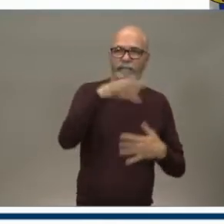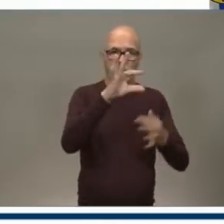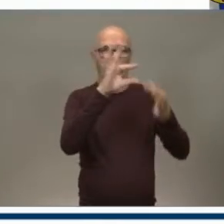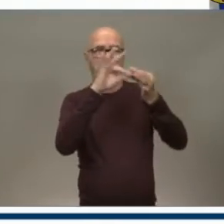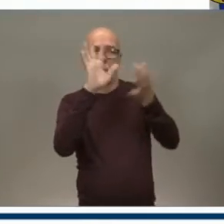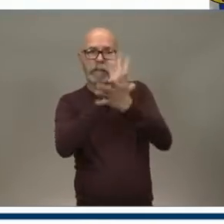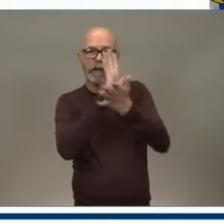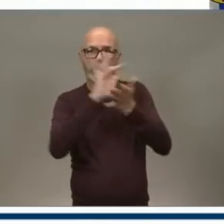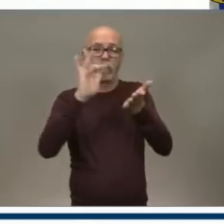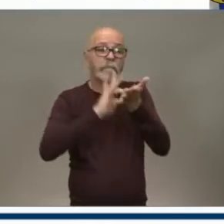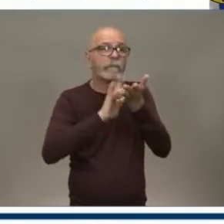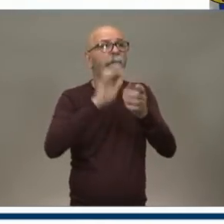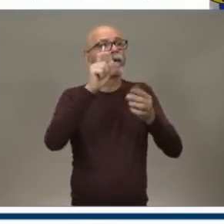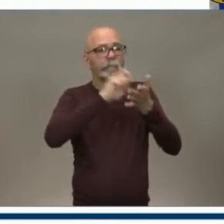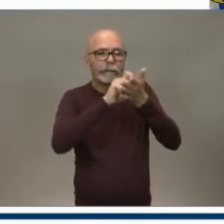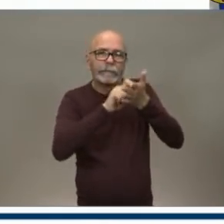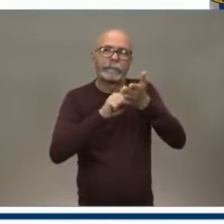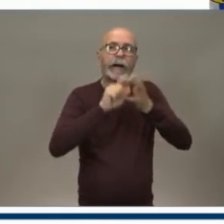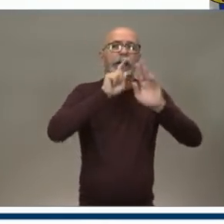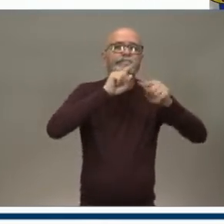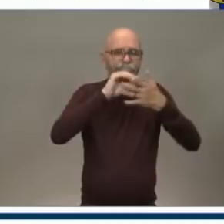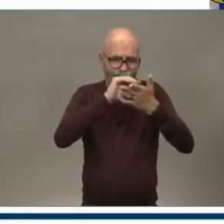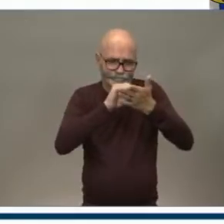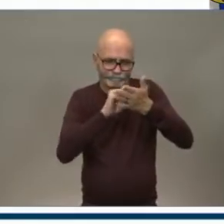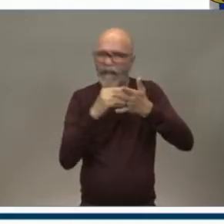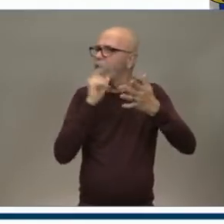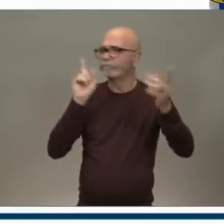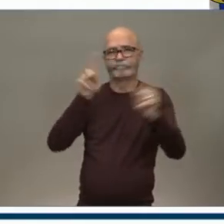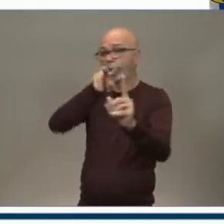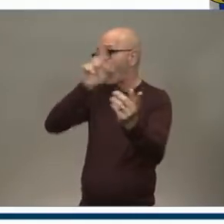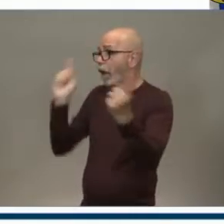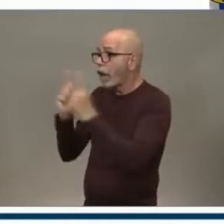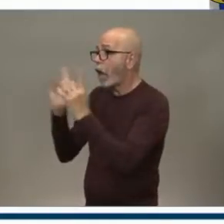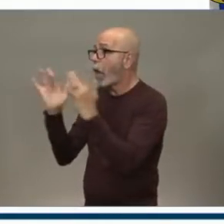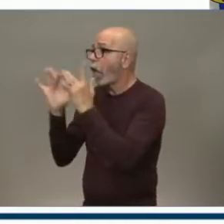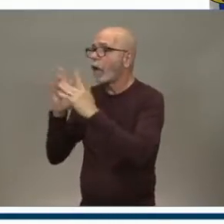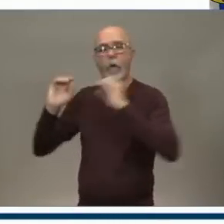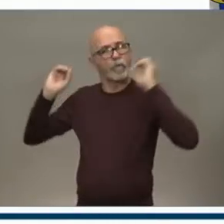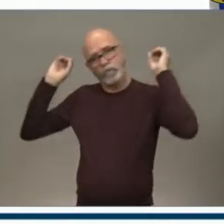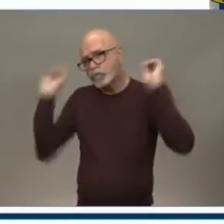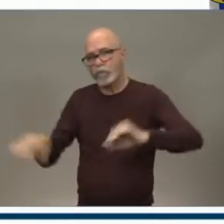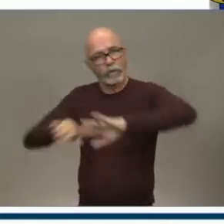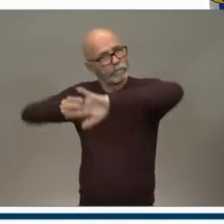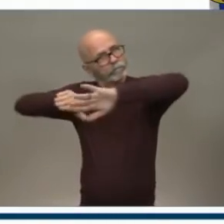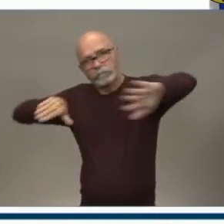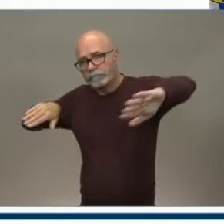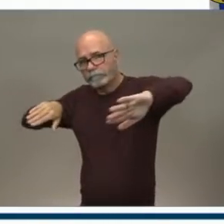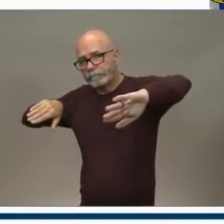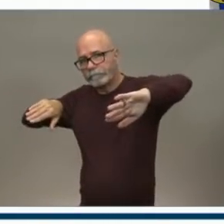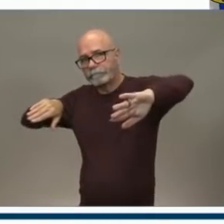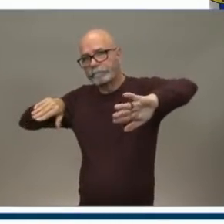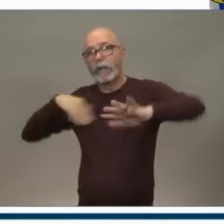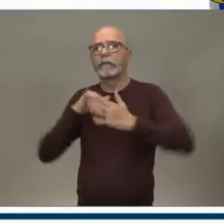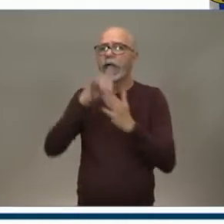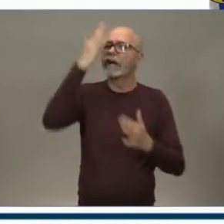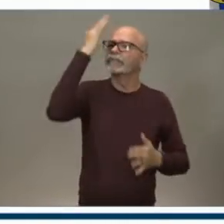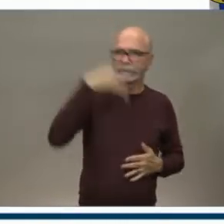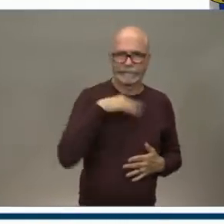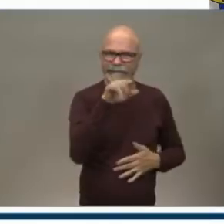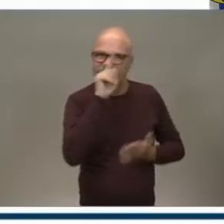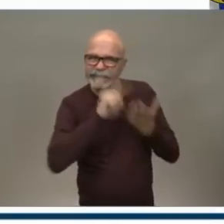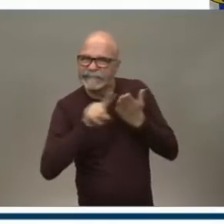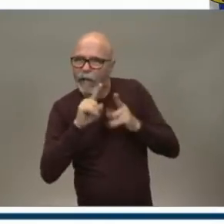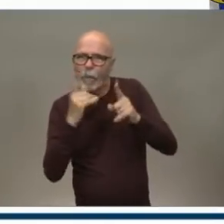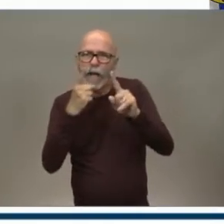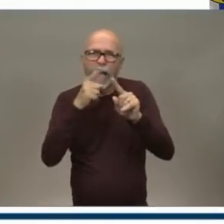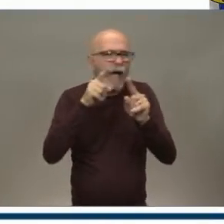last night. And as they've looked at, like anything, we'd identify cases and contacts and do a thorough interview to understand what